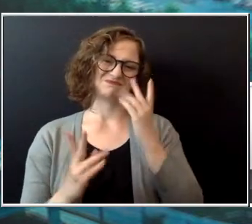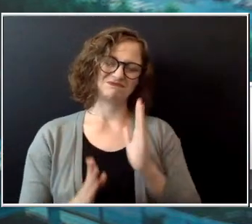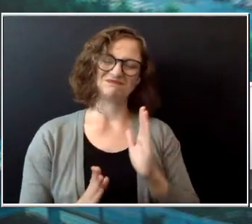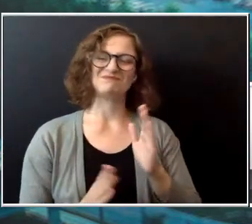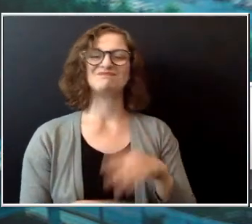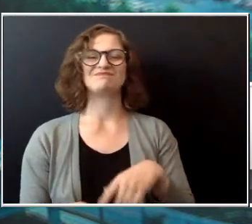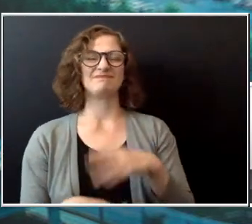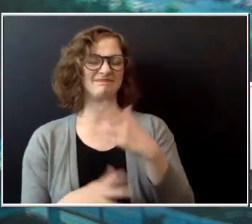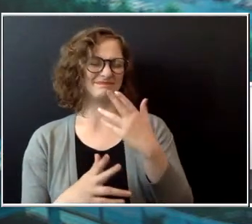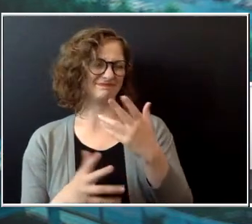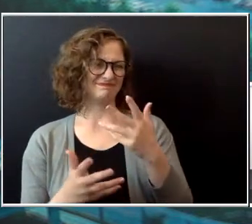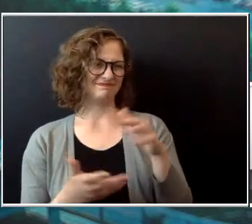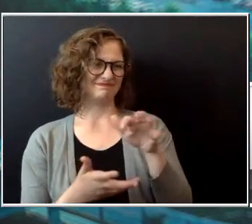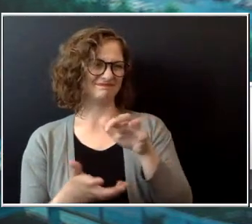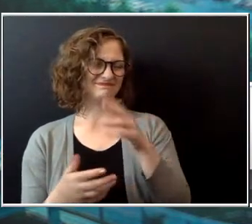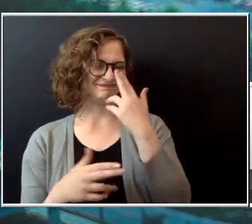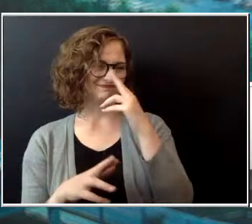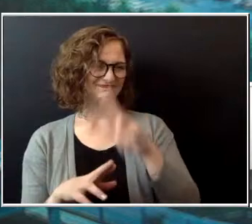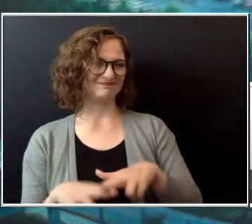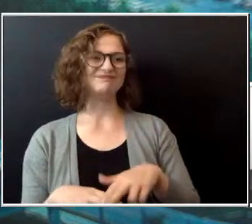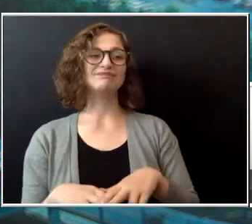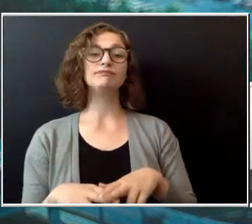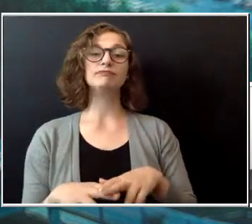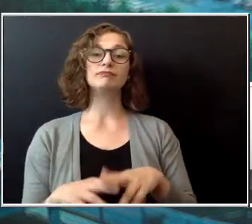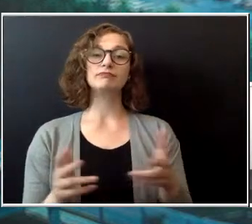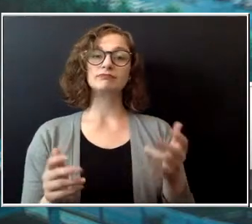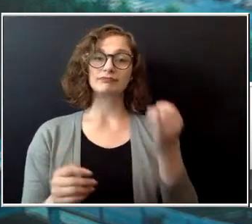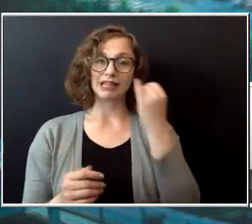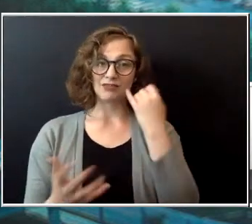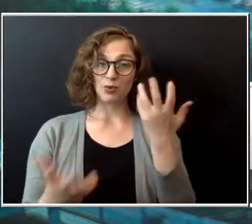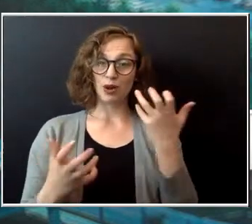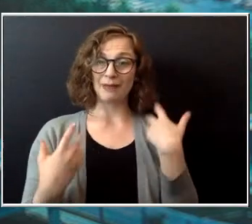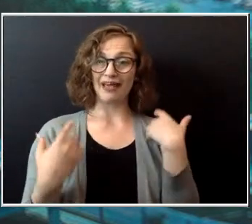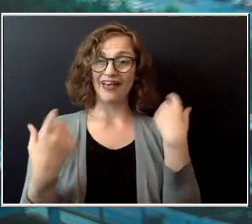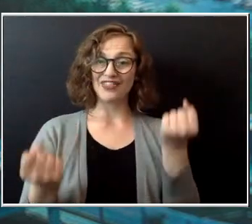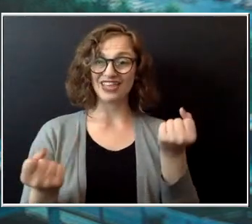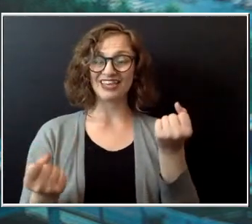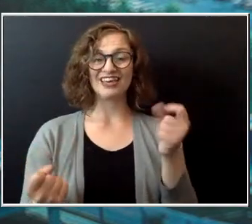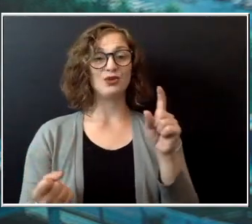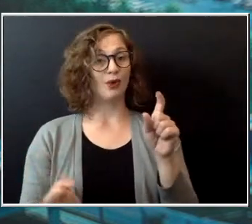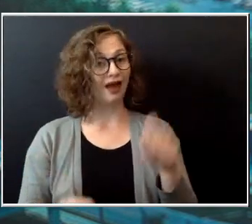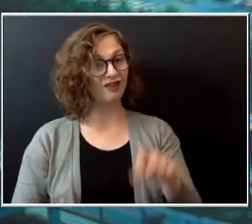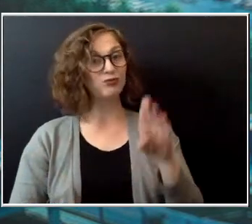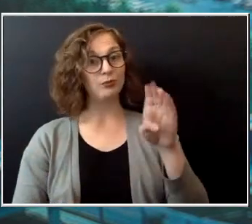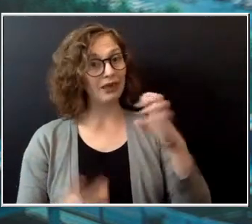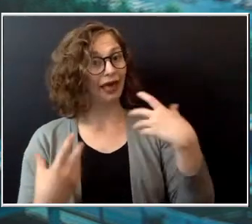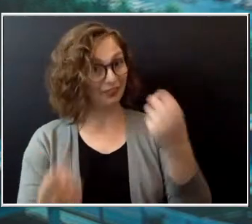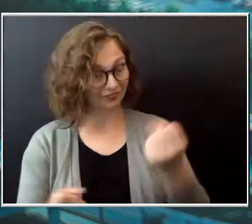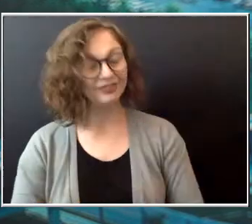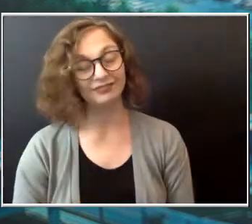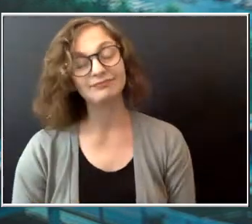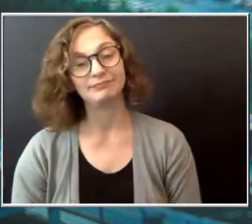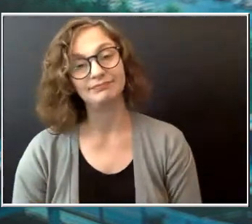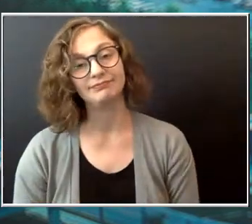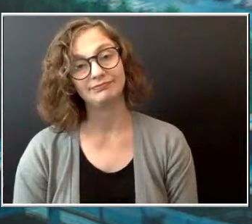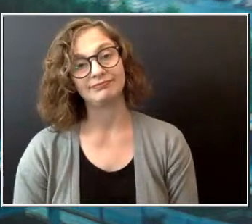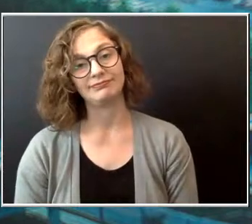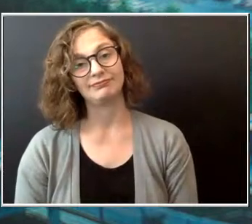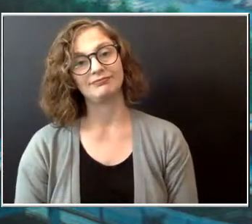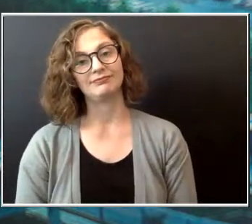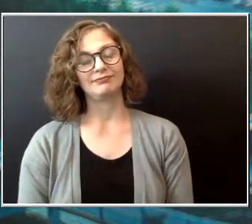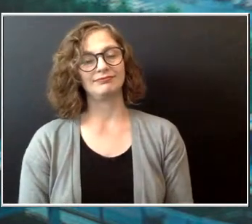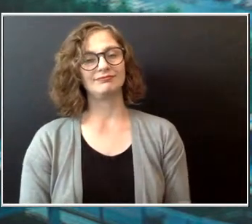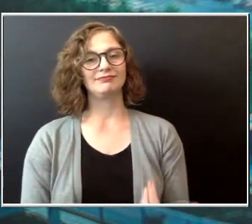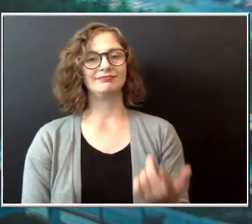topic. To be healthy, you got to be healthy, right? And at the end of the day, you've heard the thing, we are what we eat, but more than